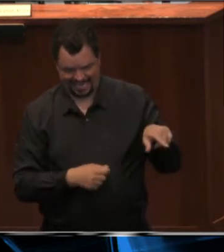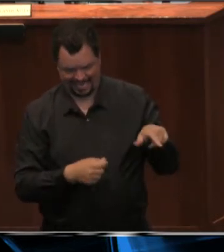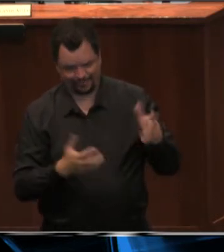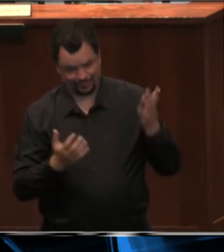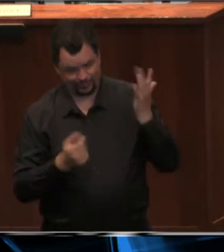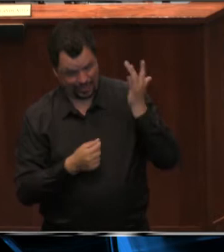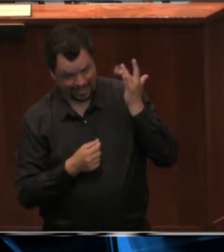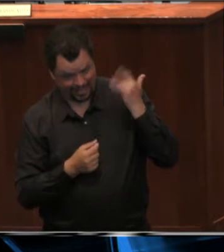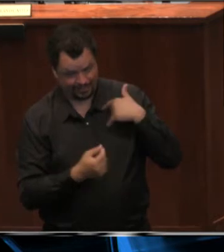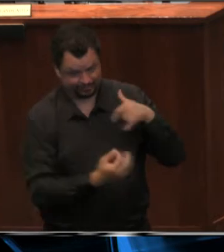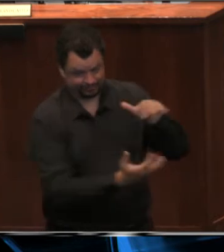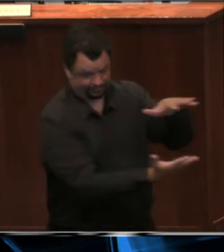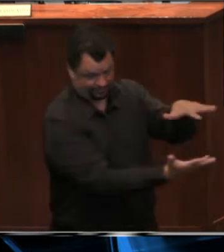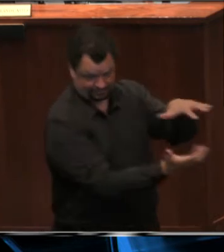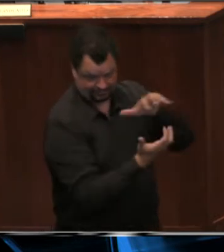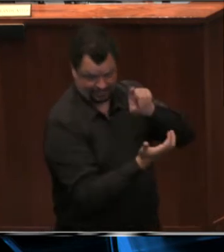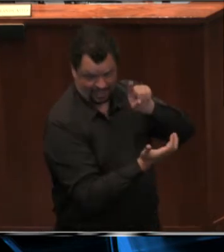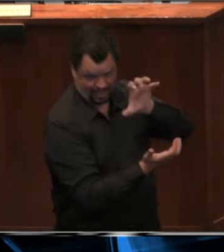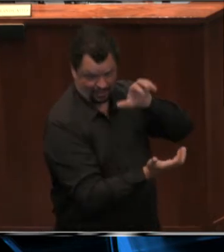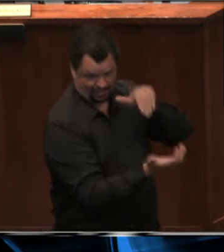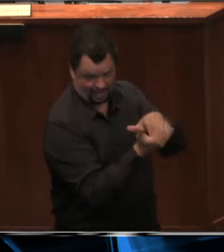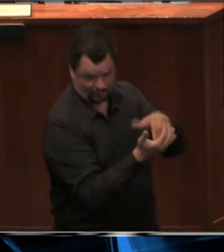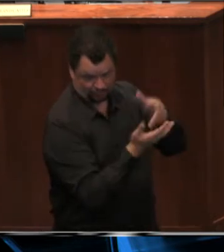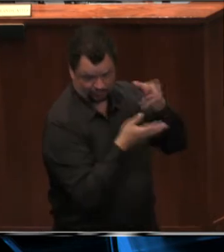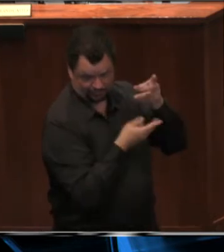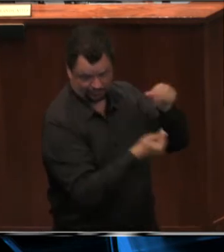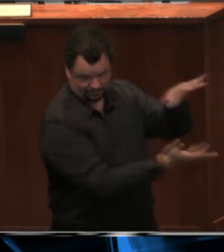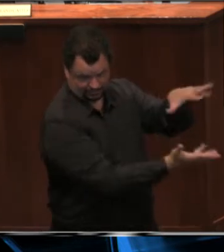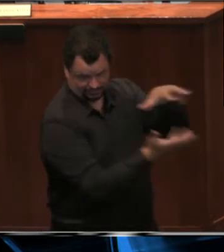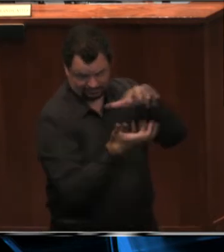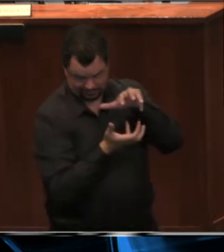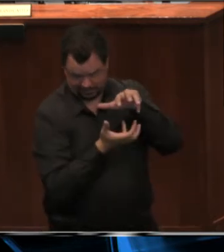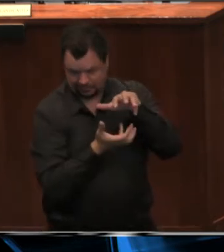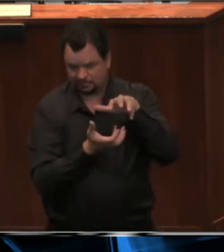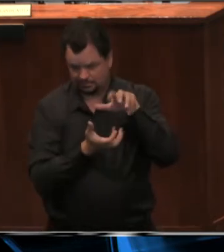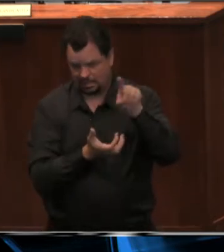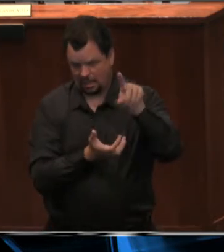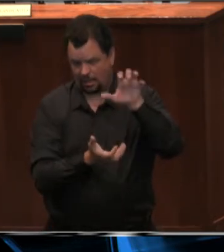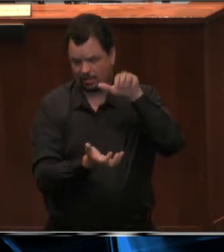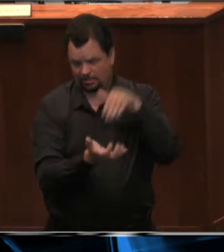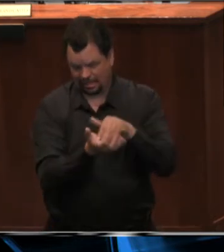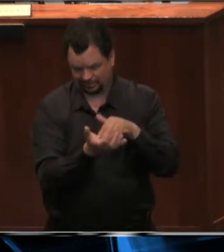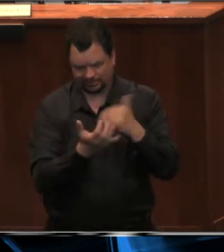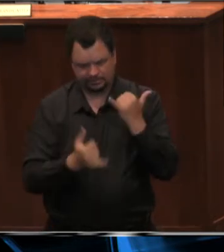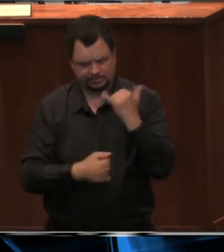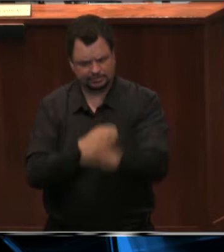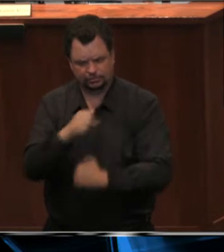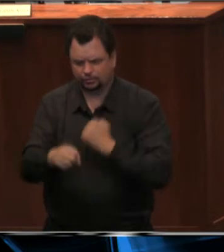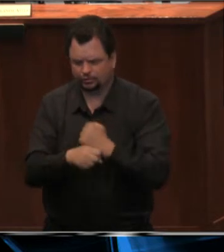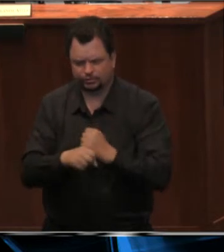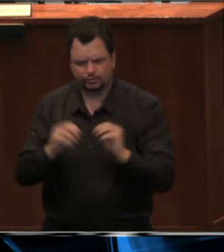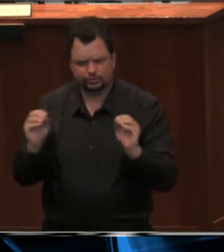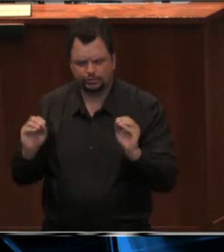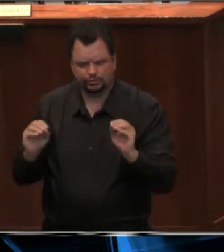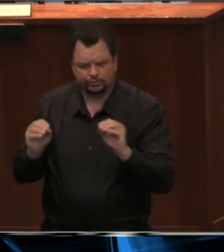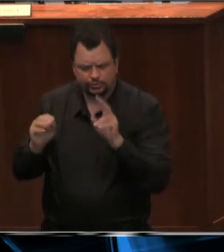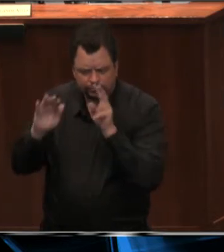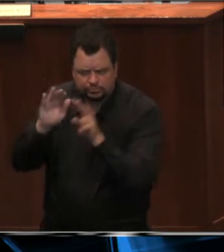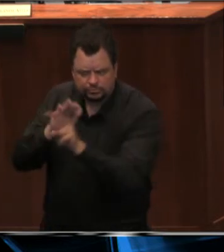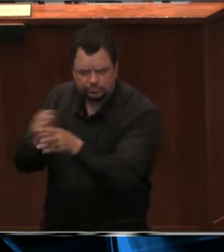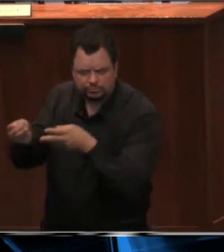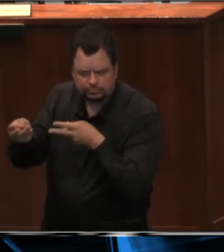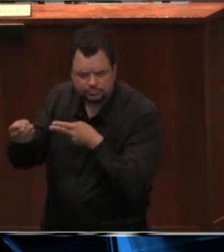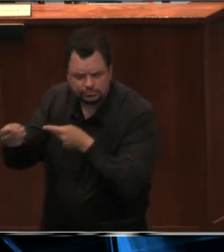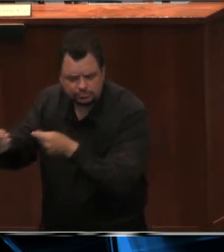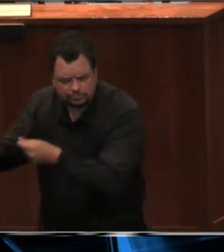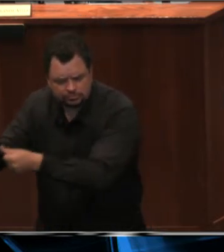be spent, which we are not intending to spend this year. We will roll that over to 2021 to allow our response to continue as long as